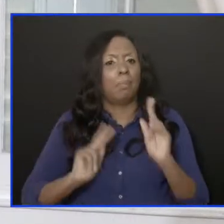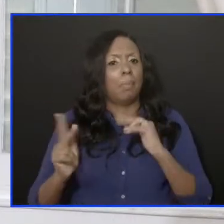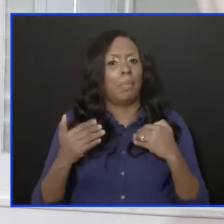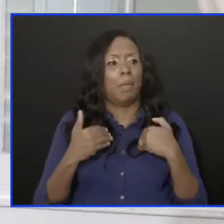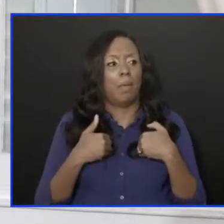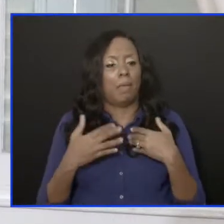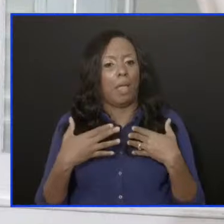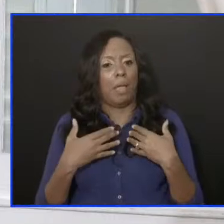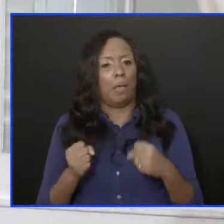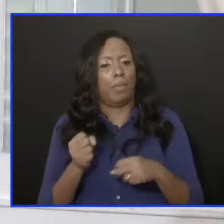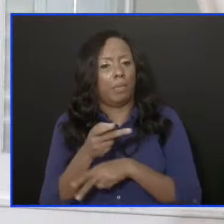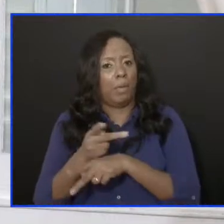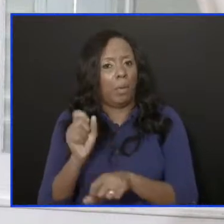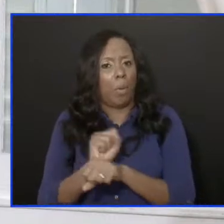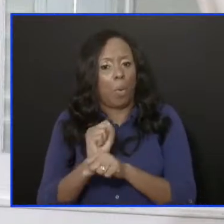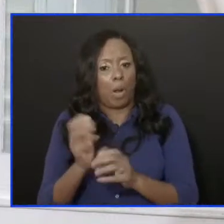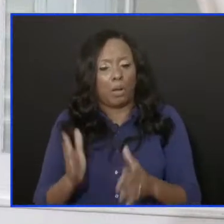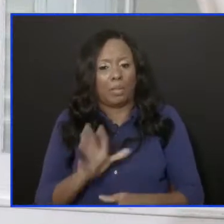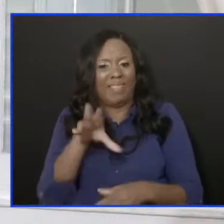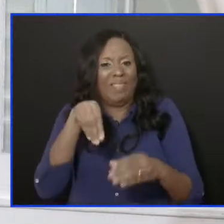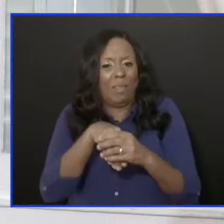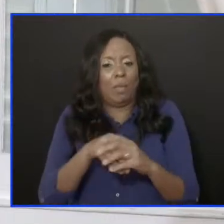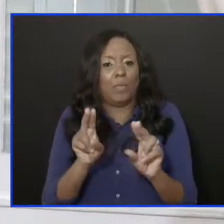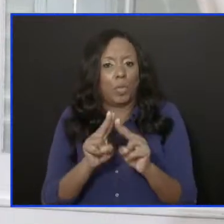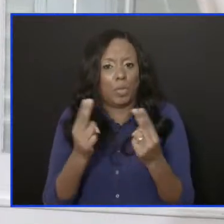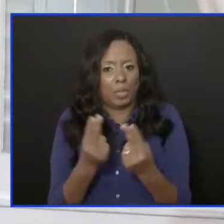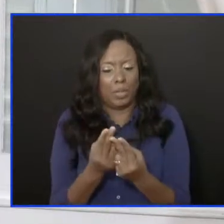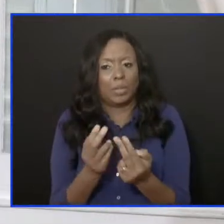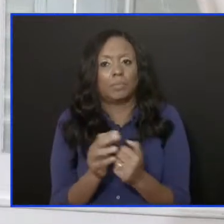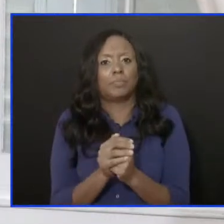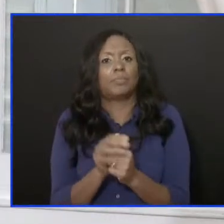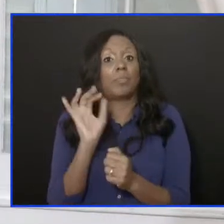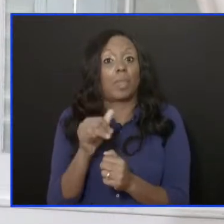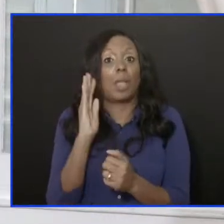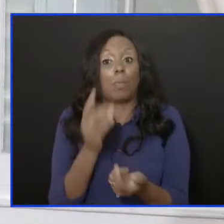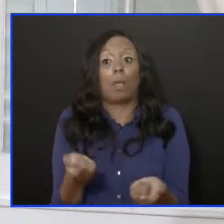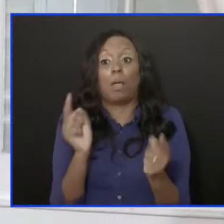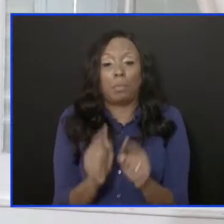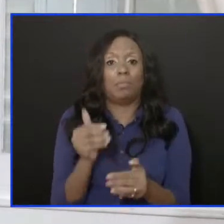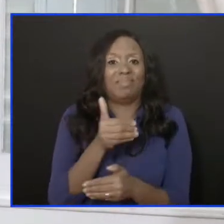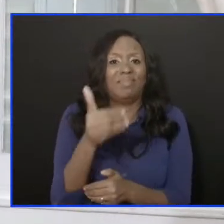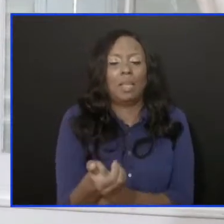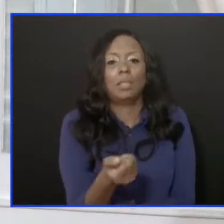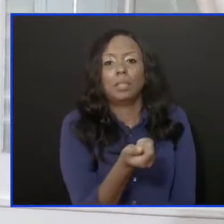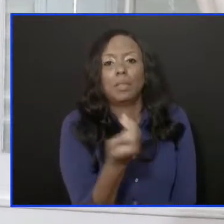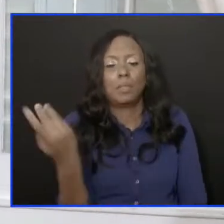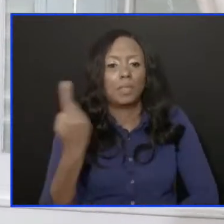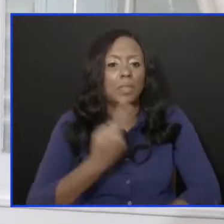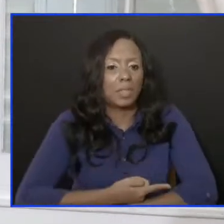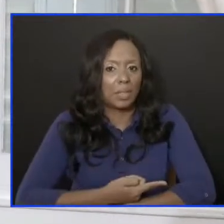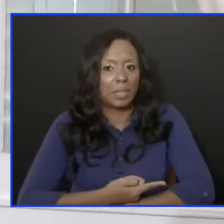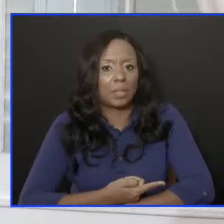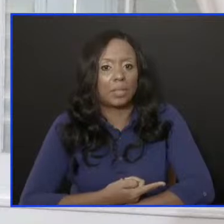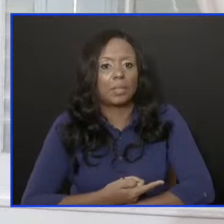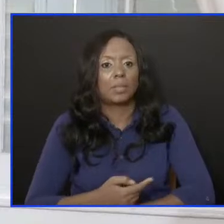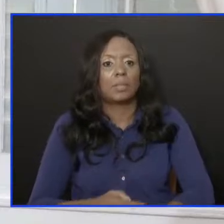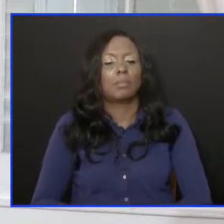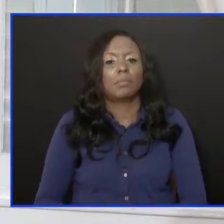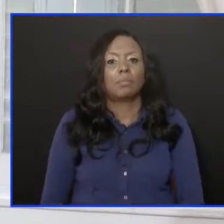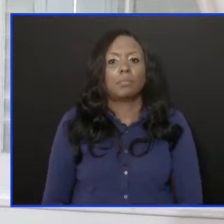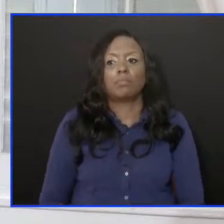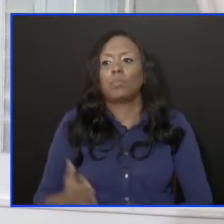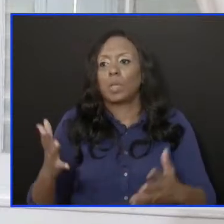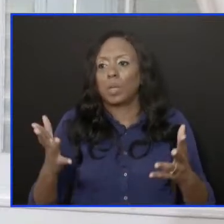sector. And that will happen over the next few days until we are able to get something that has the